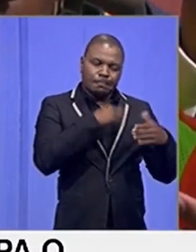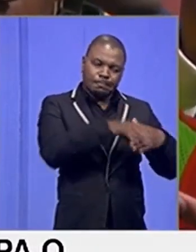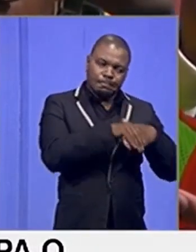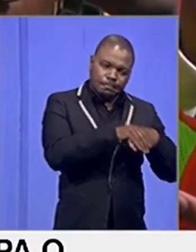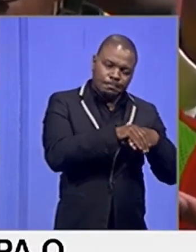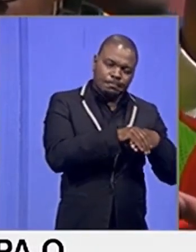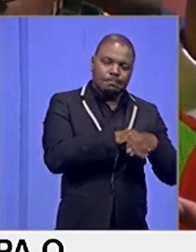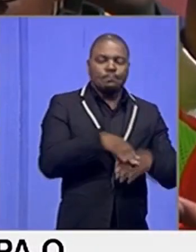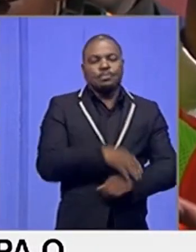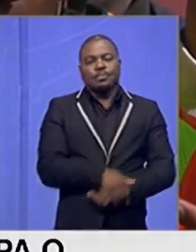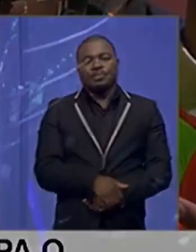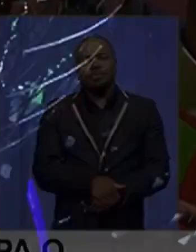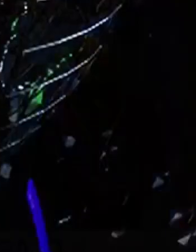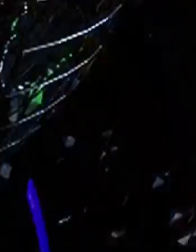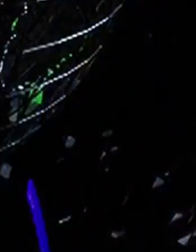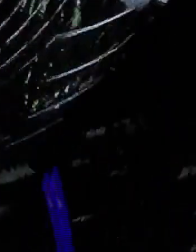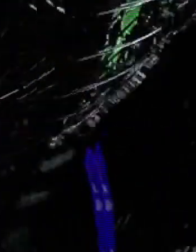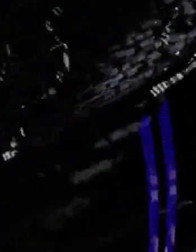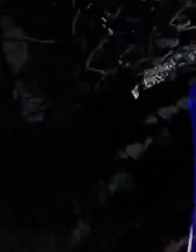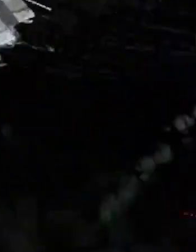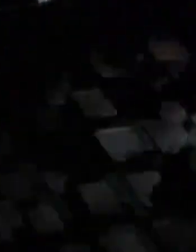done.